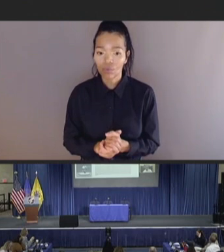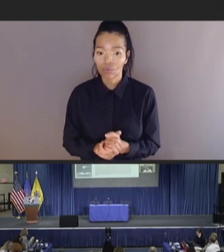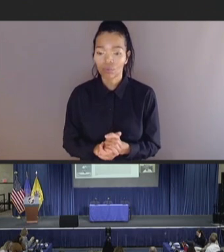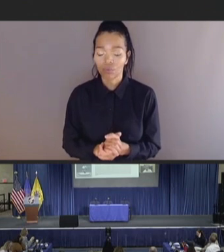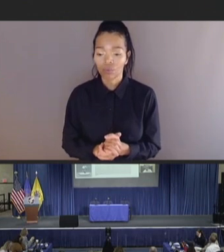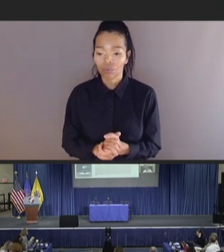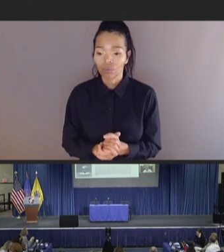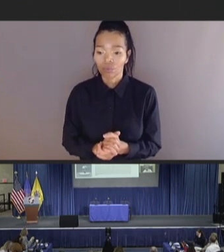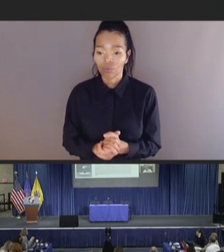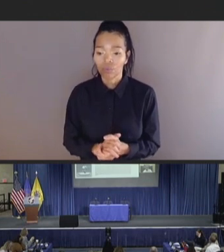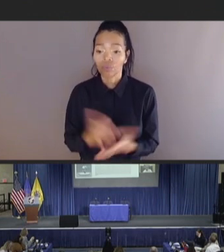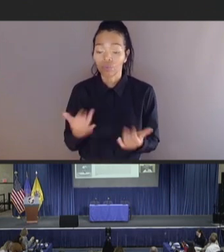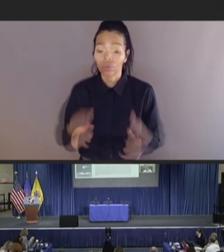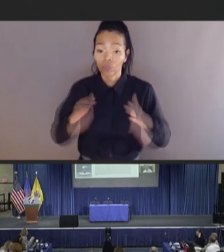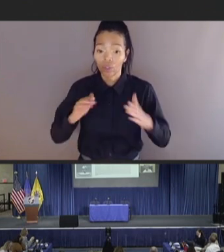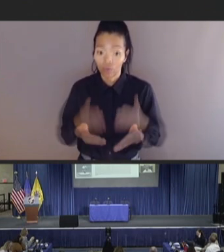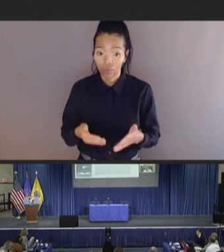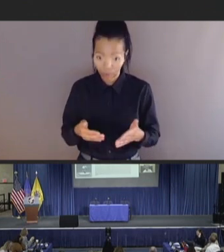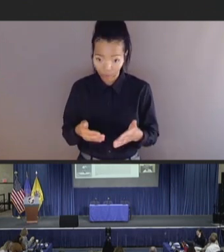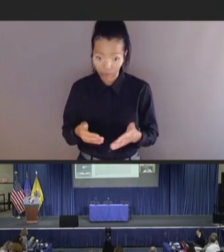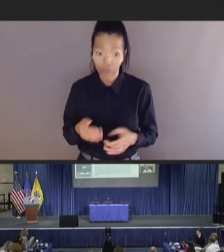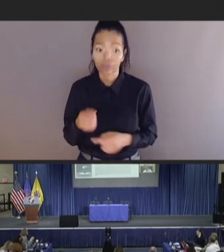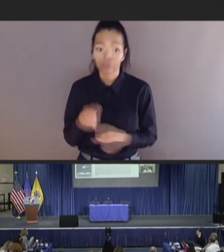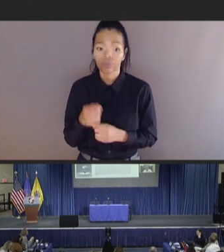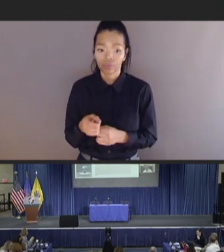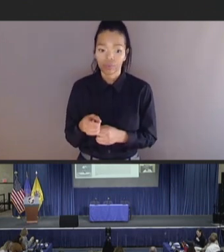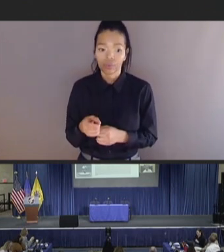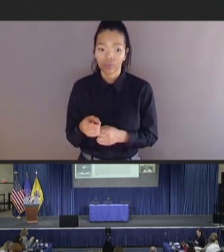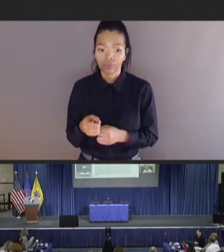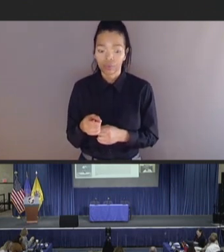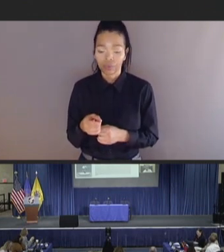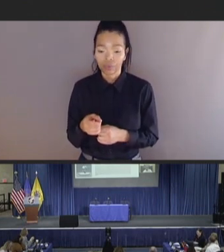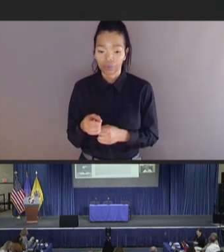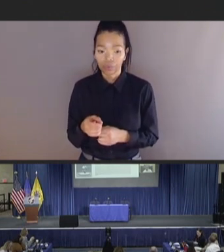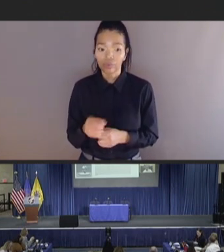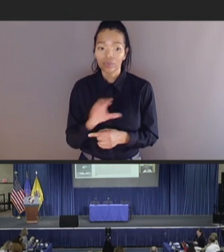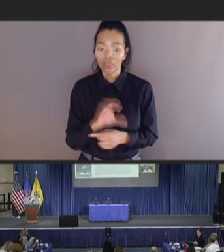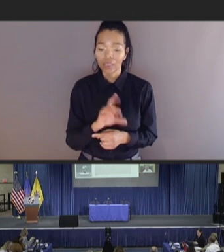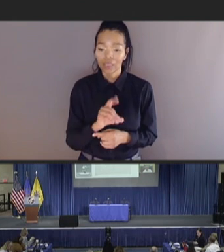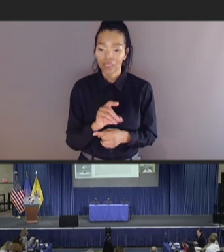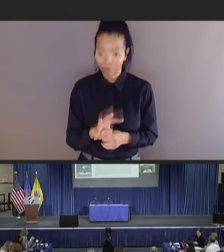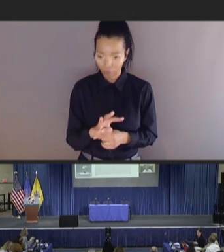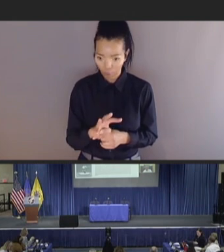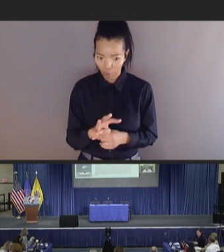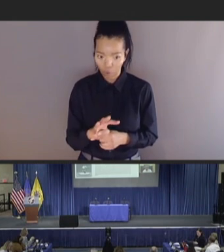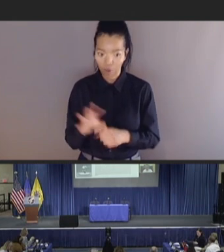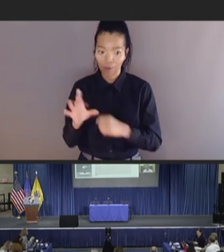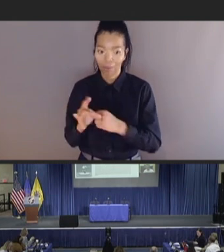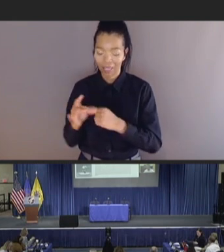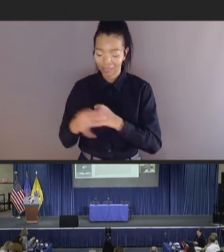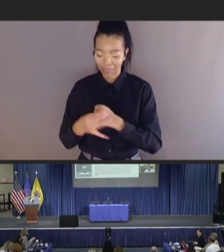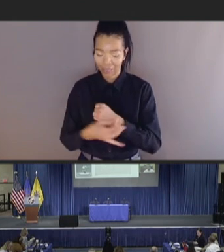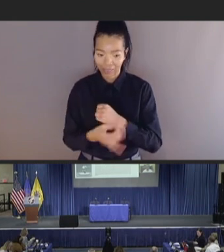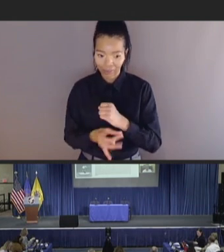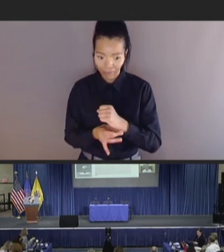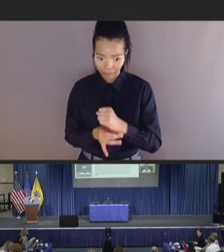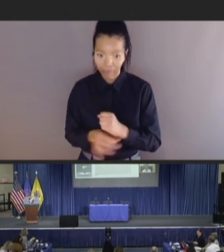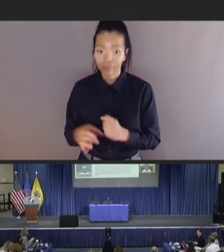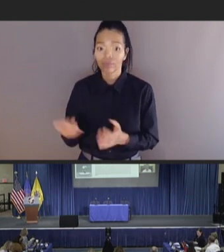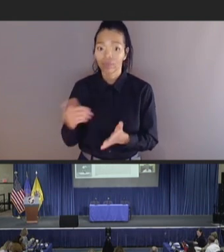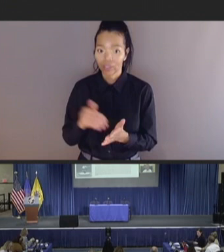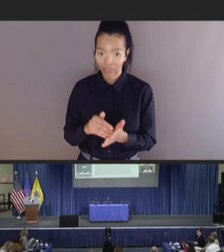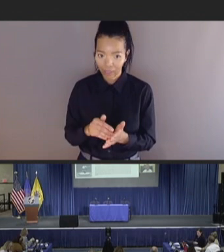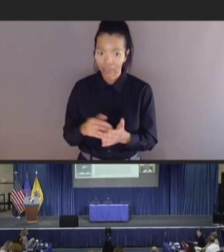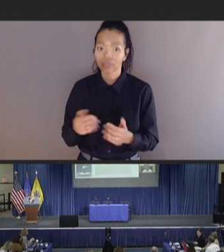not focusing the N332 binding side, but then focusing the CD4 binding side, and Bill already referred to this because again, it's a